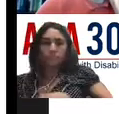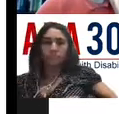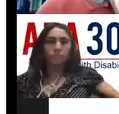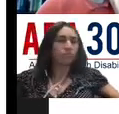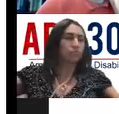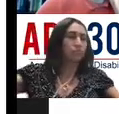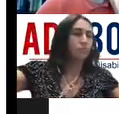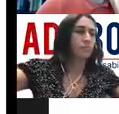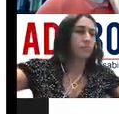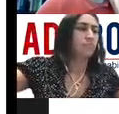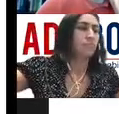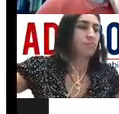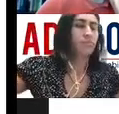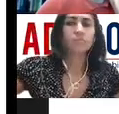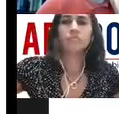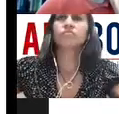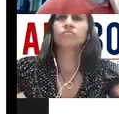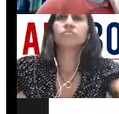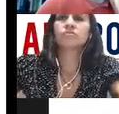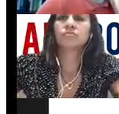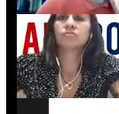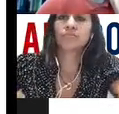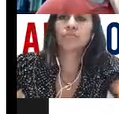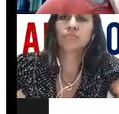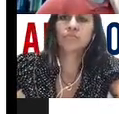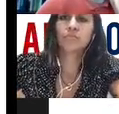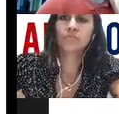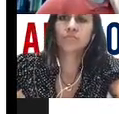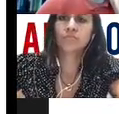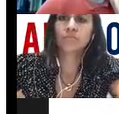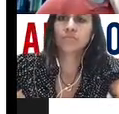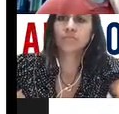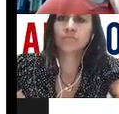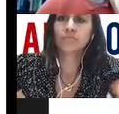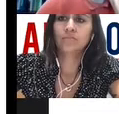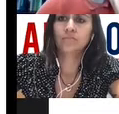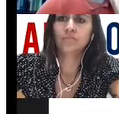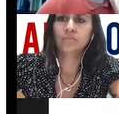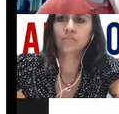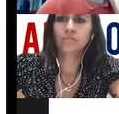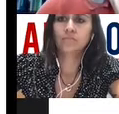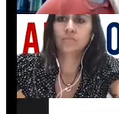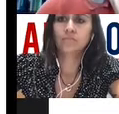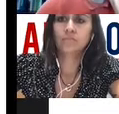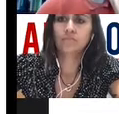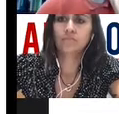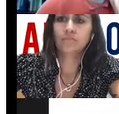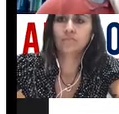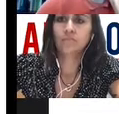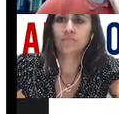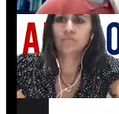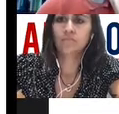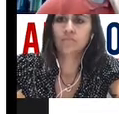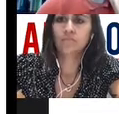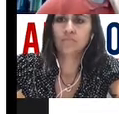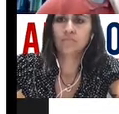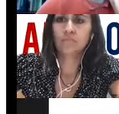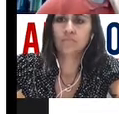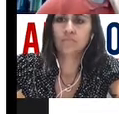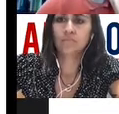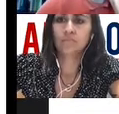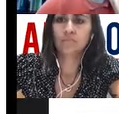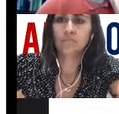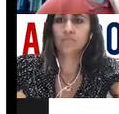accessibility page, and I'll share the page here in a second as well. And as I'm going along, just if you